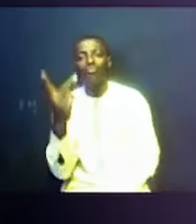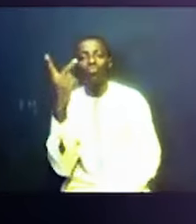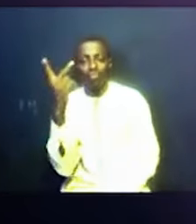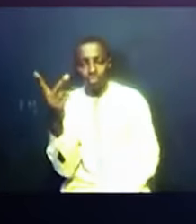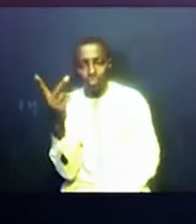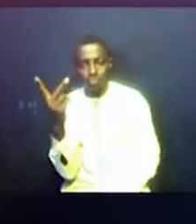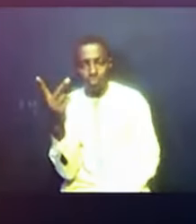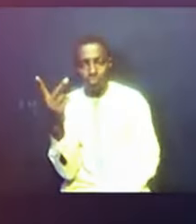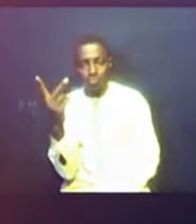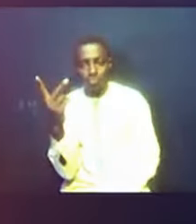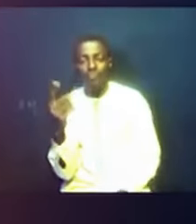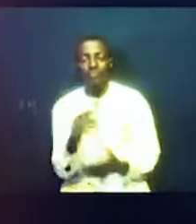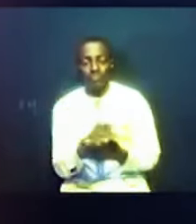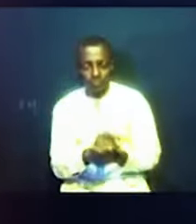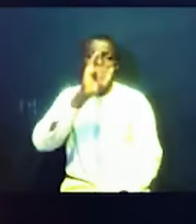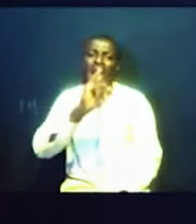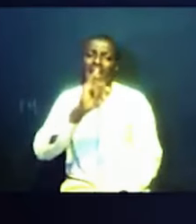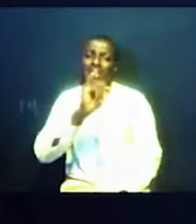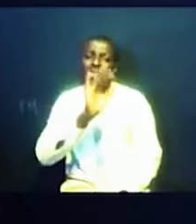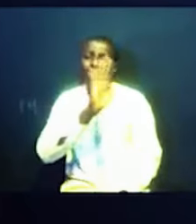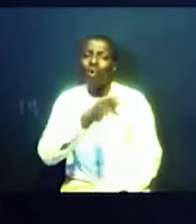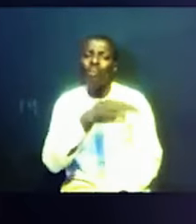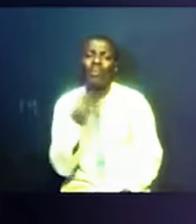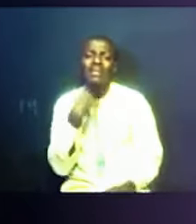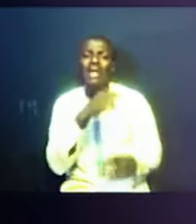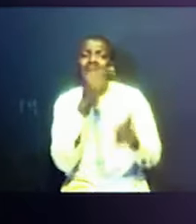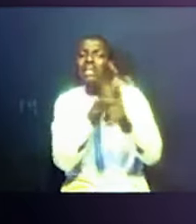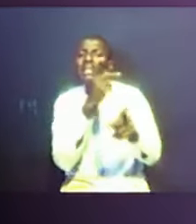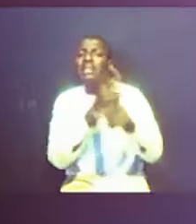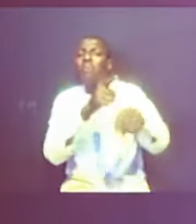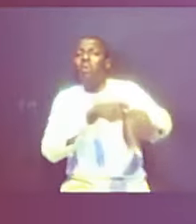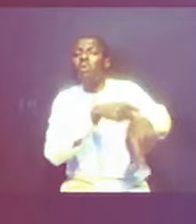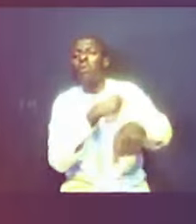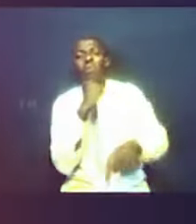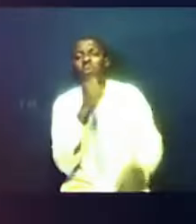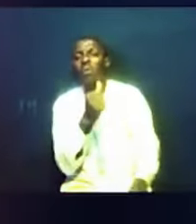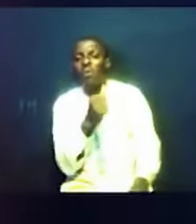and his failure to decisively